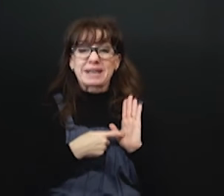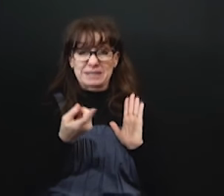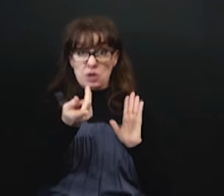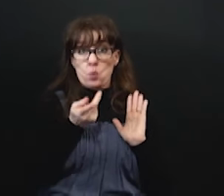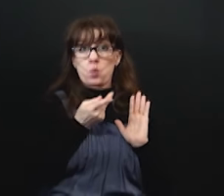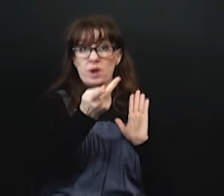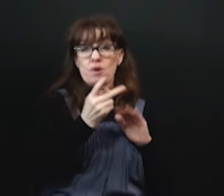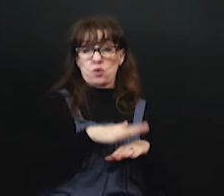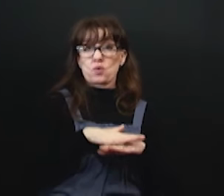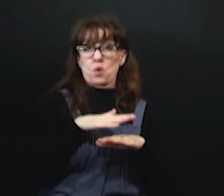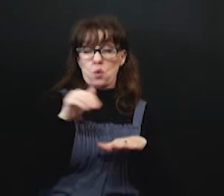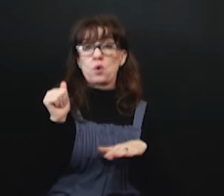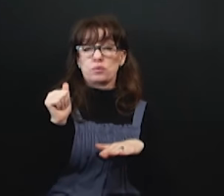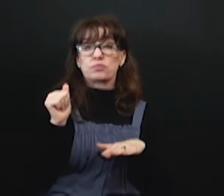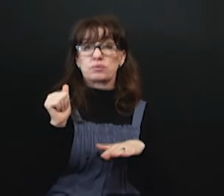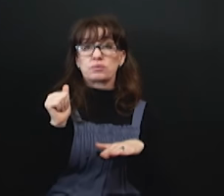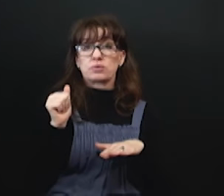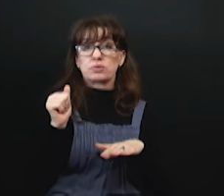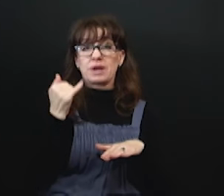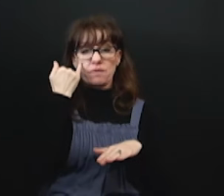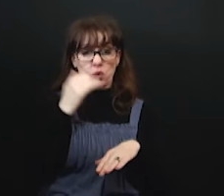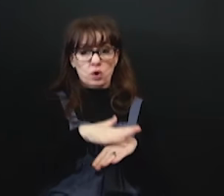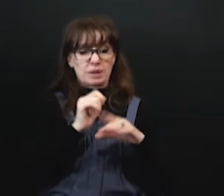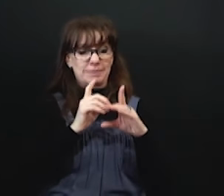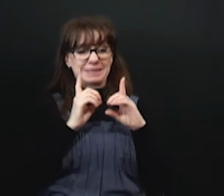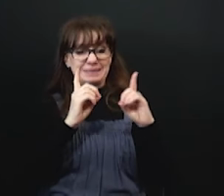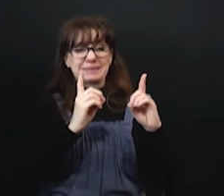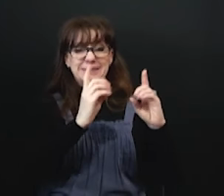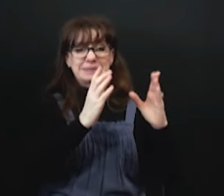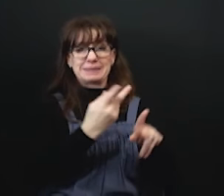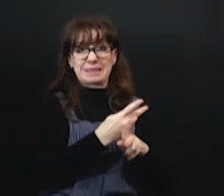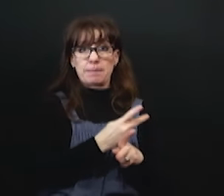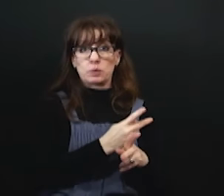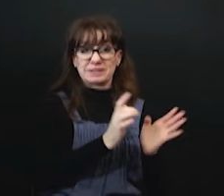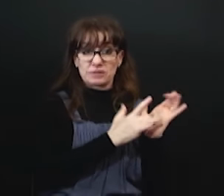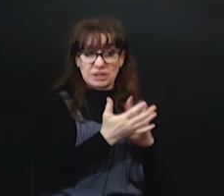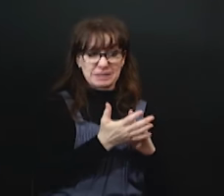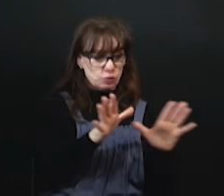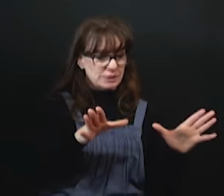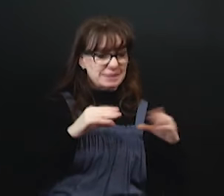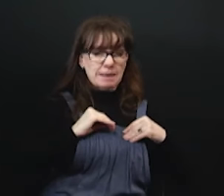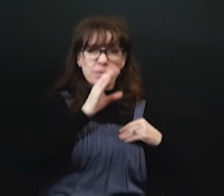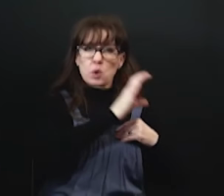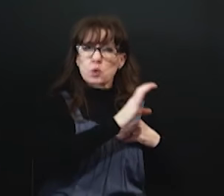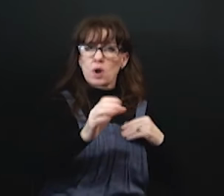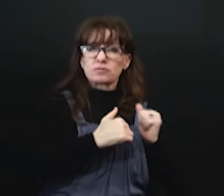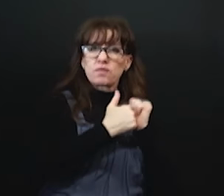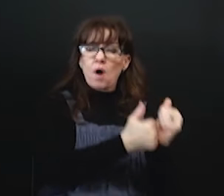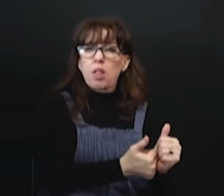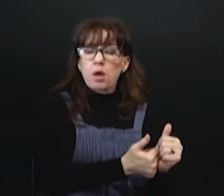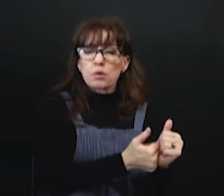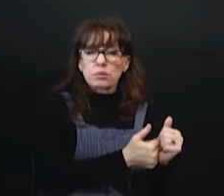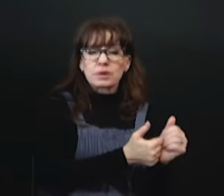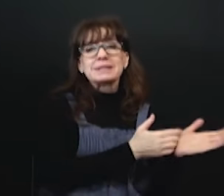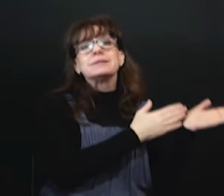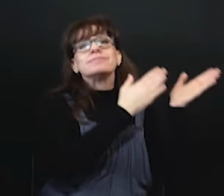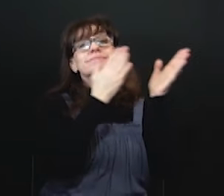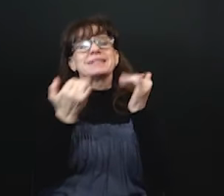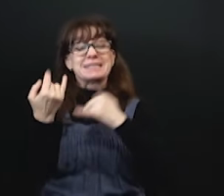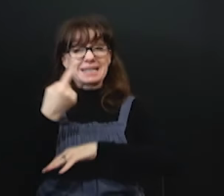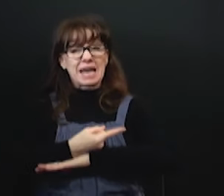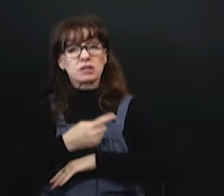are called, if we are called to be disciples of Jesus, to take up our cross and follow him. Today, as you probably